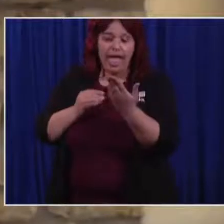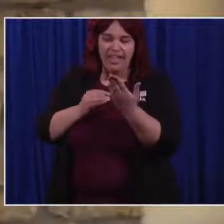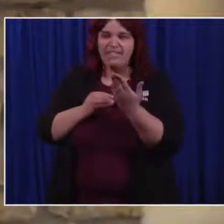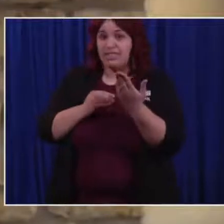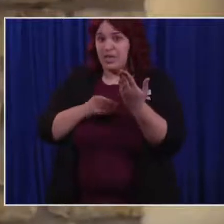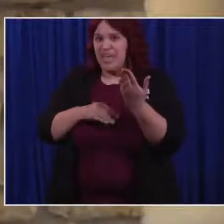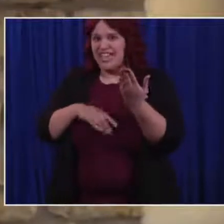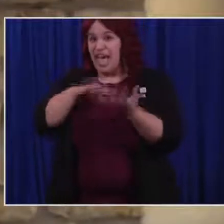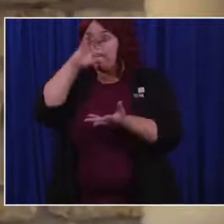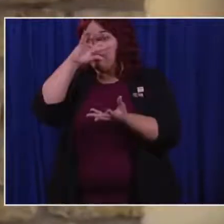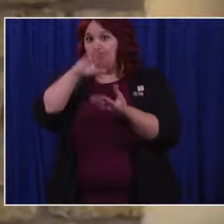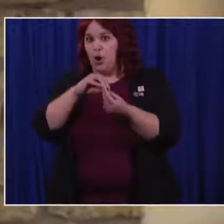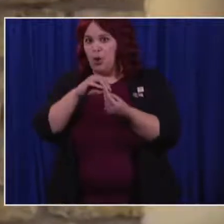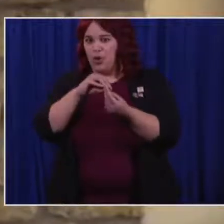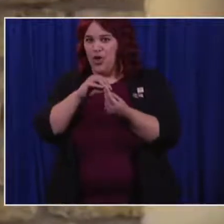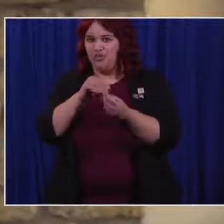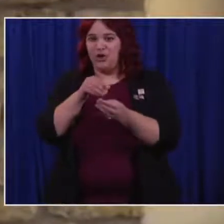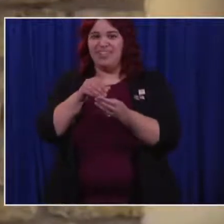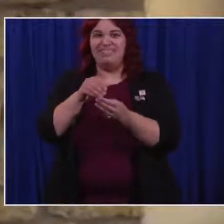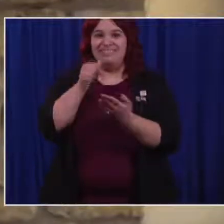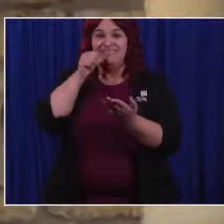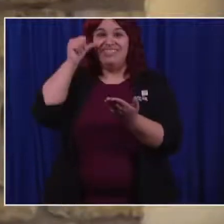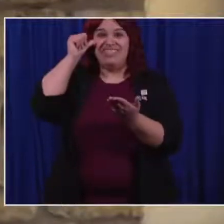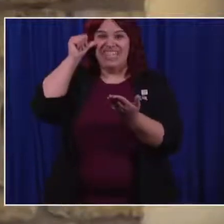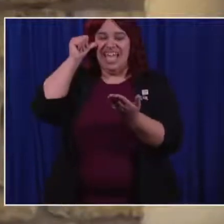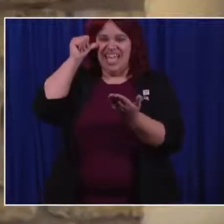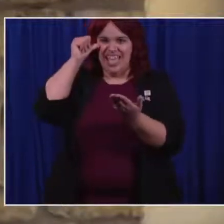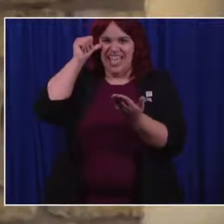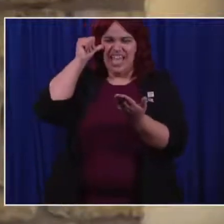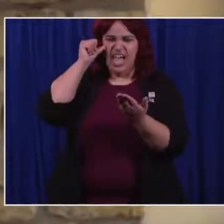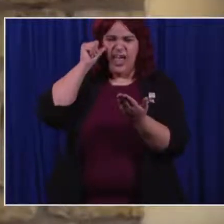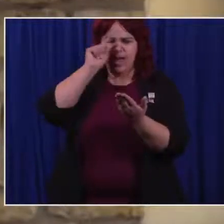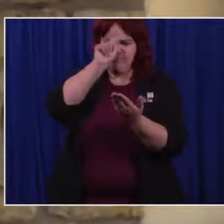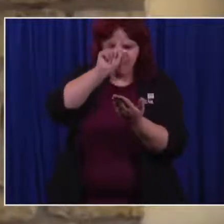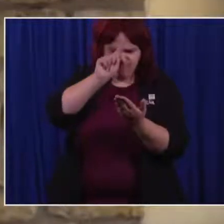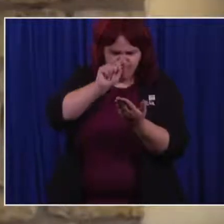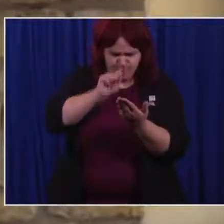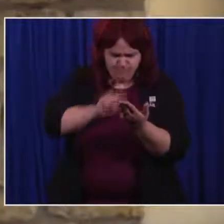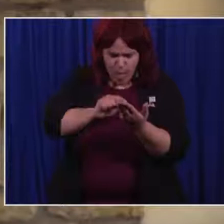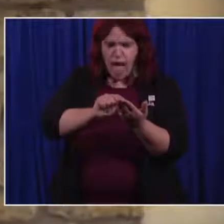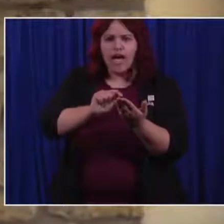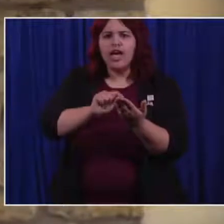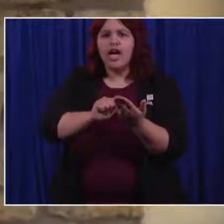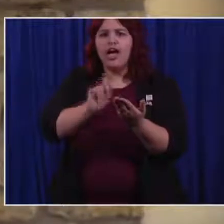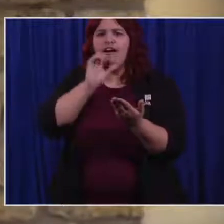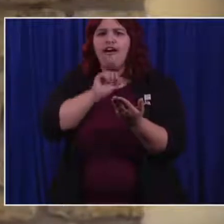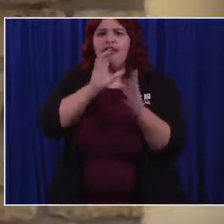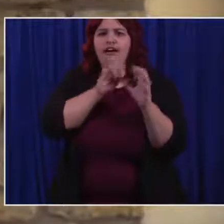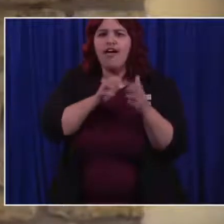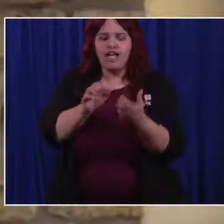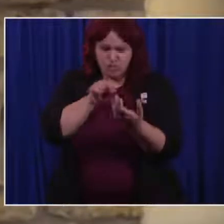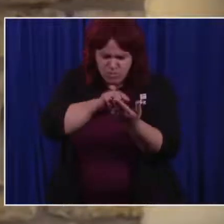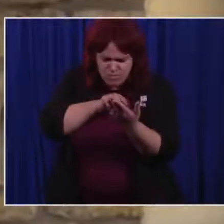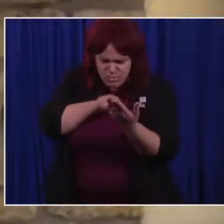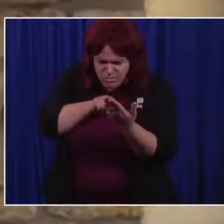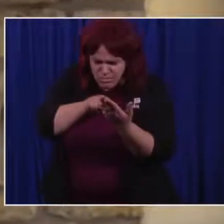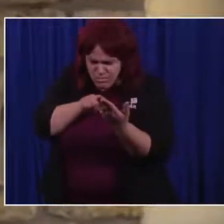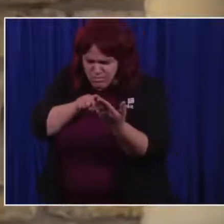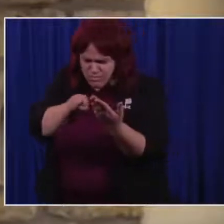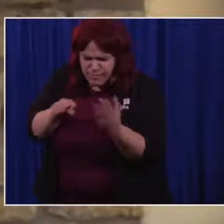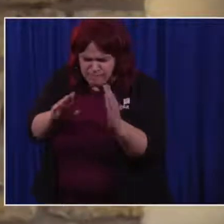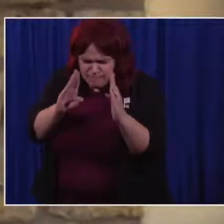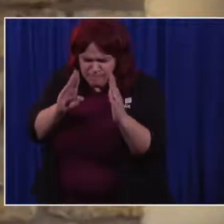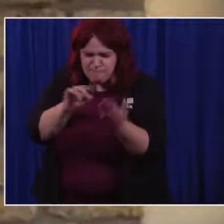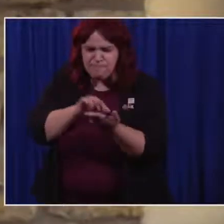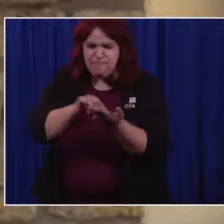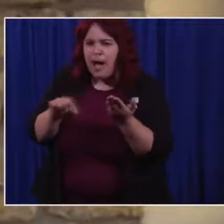vaccinations the previous day, and then I go right to the age groups. And, we continue to see